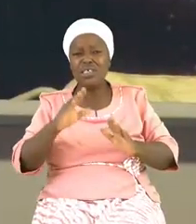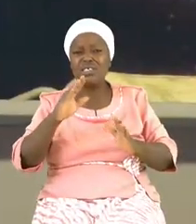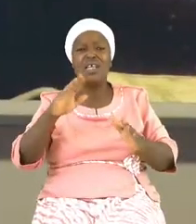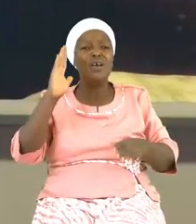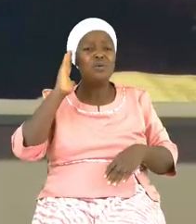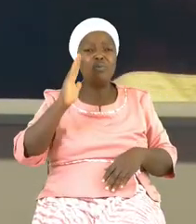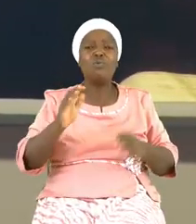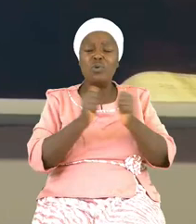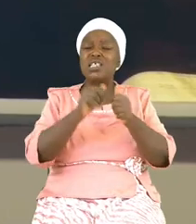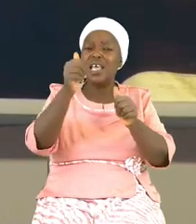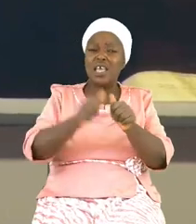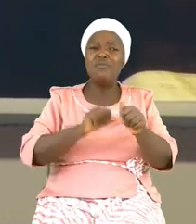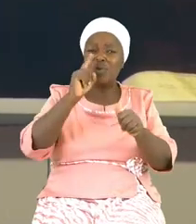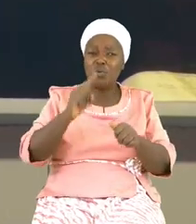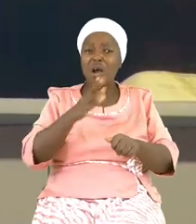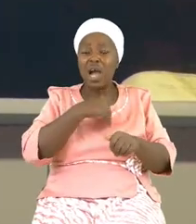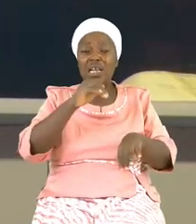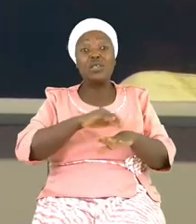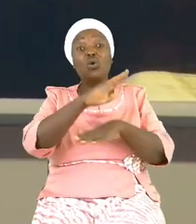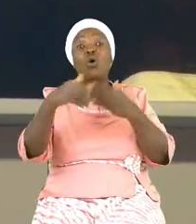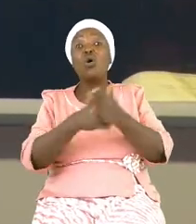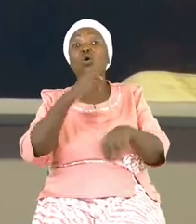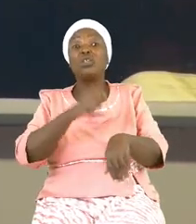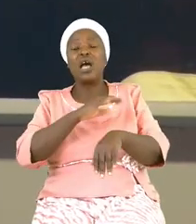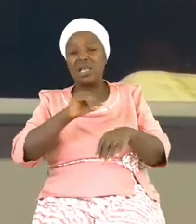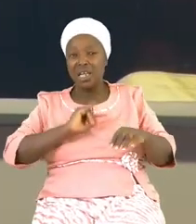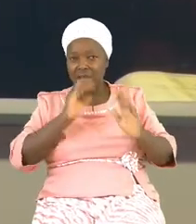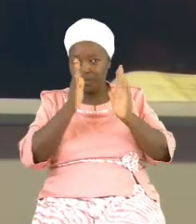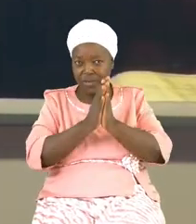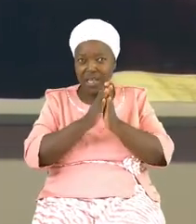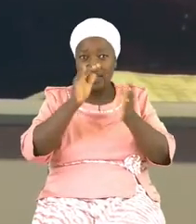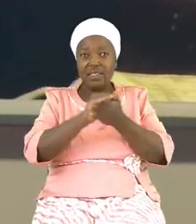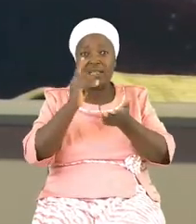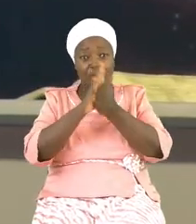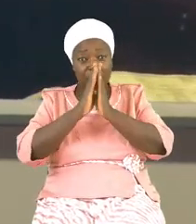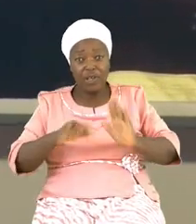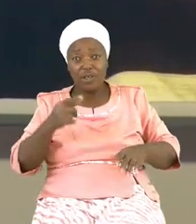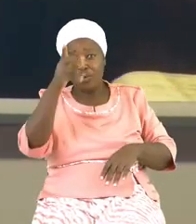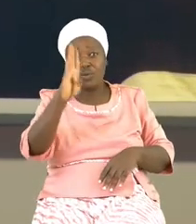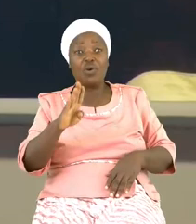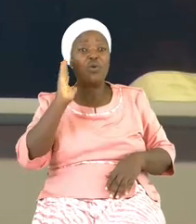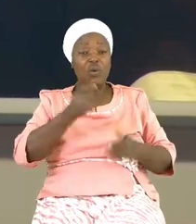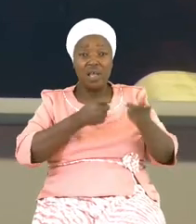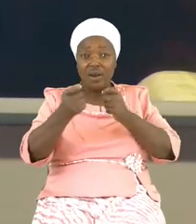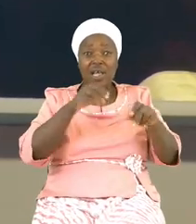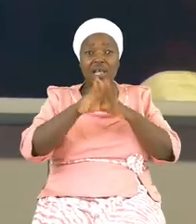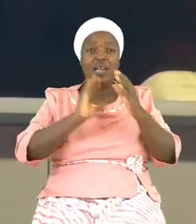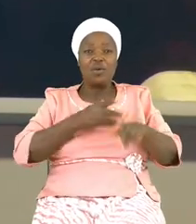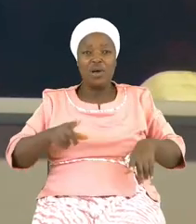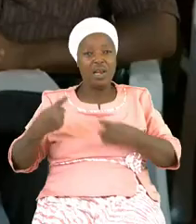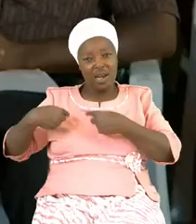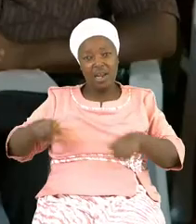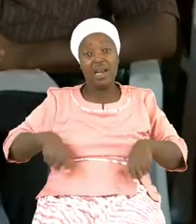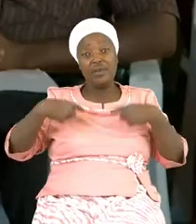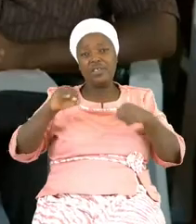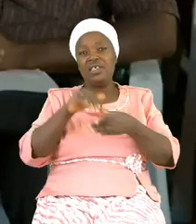everyone and at all times. And I pray the peace of God will reign in our lives in